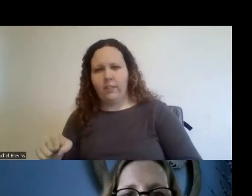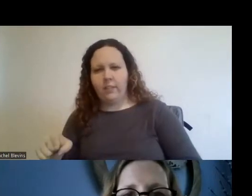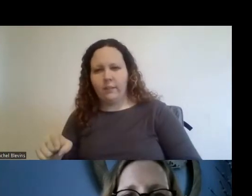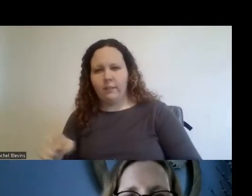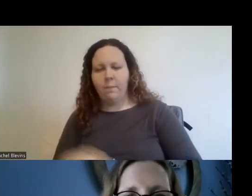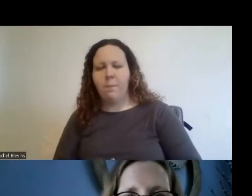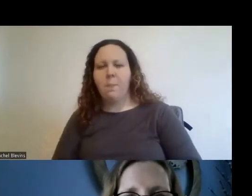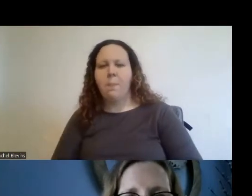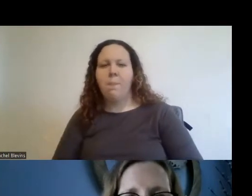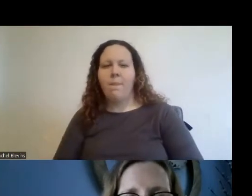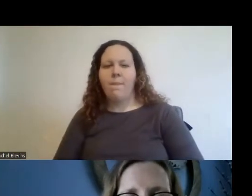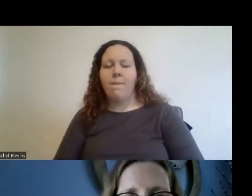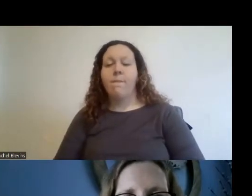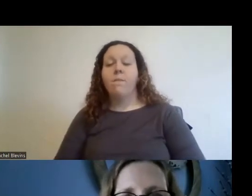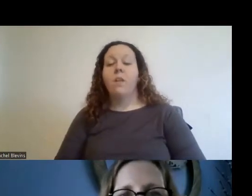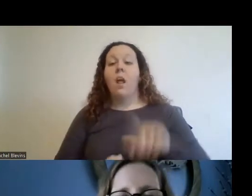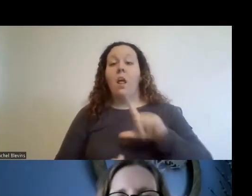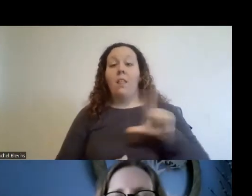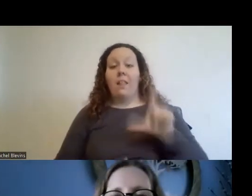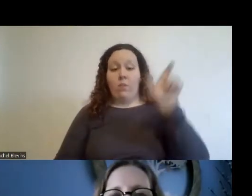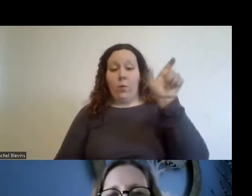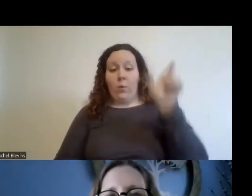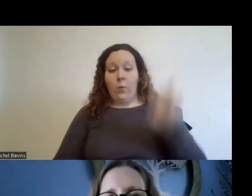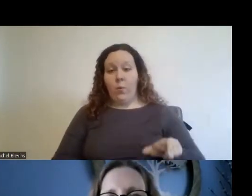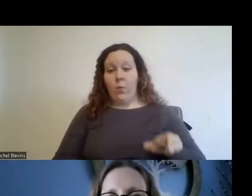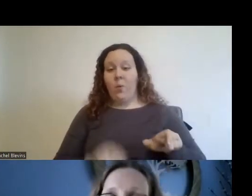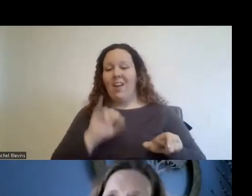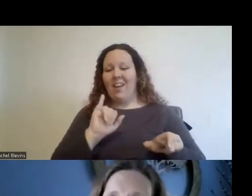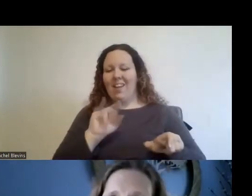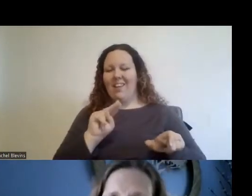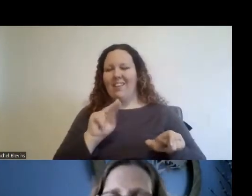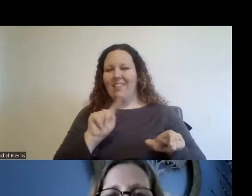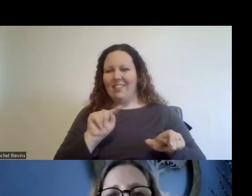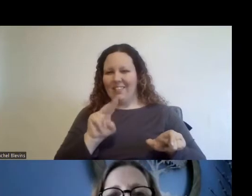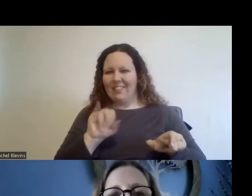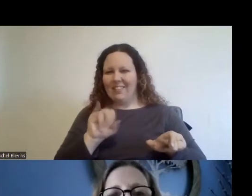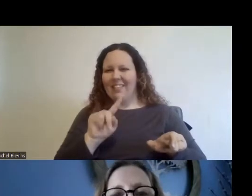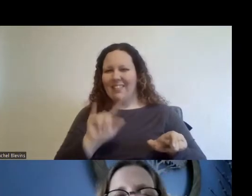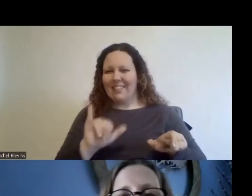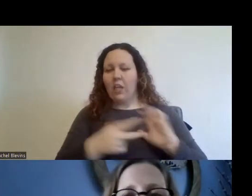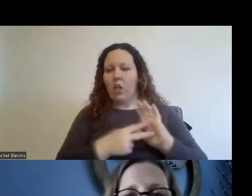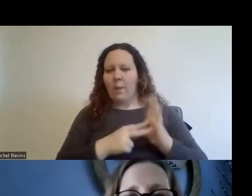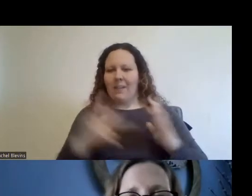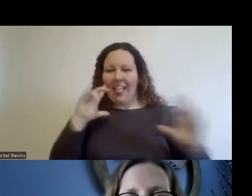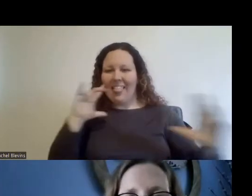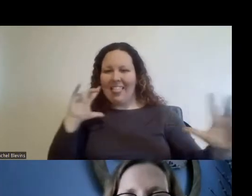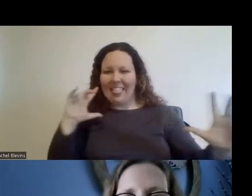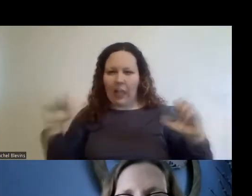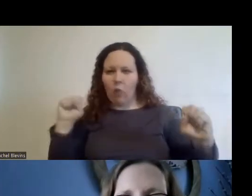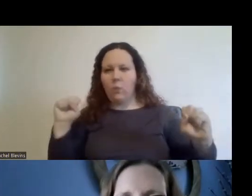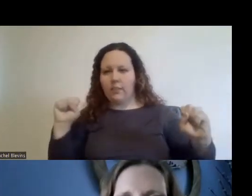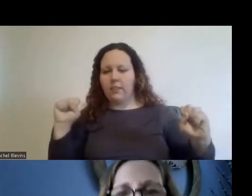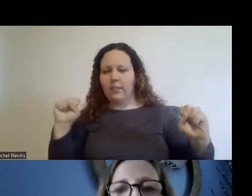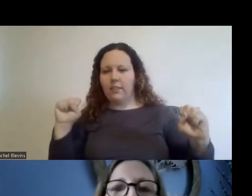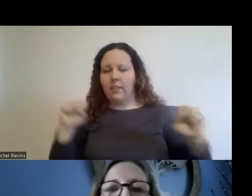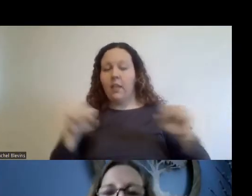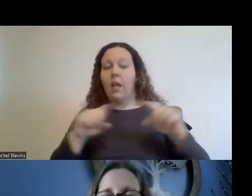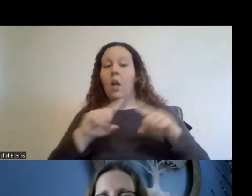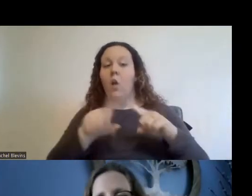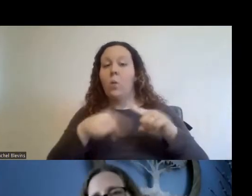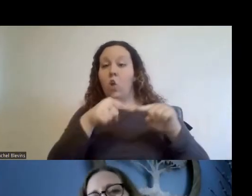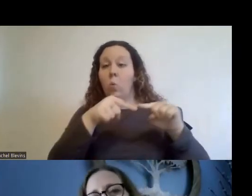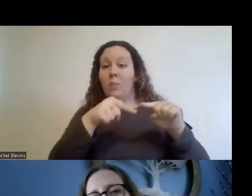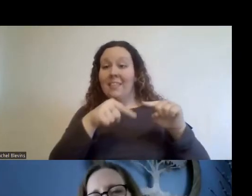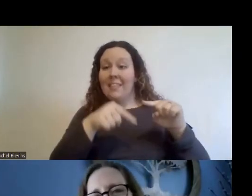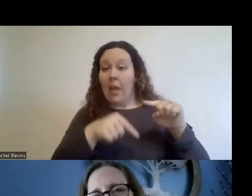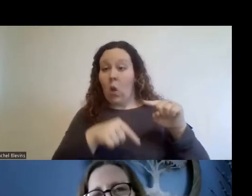And then on the left, the intensity, which we perceive as loudness. And the farther you go down, the louder